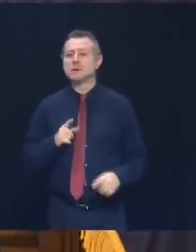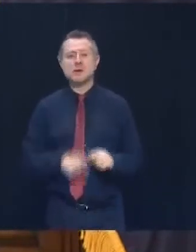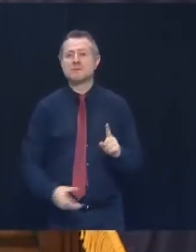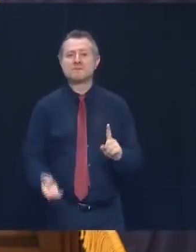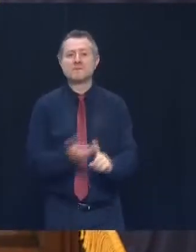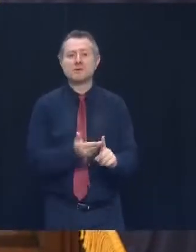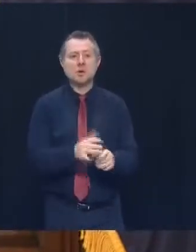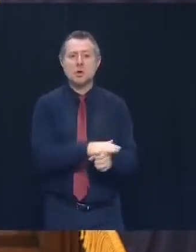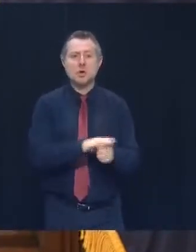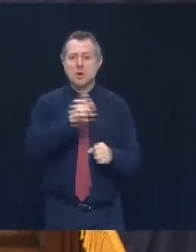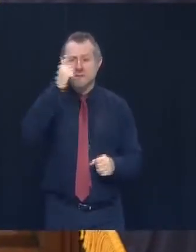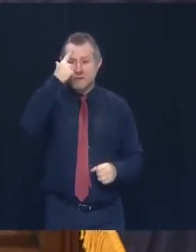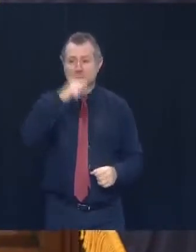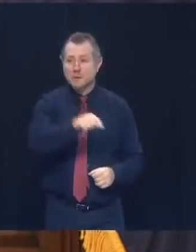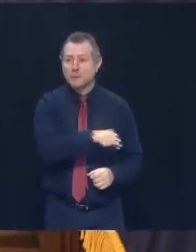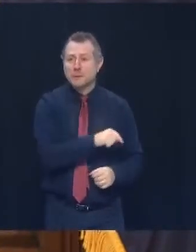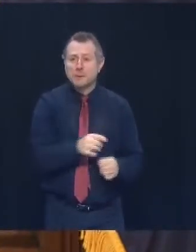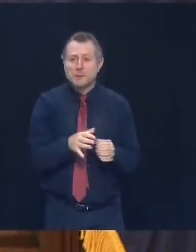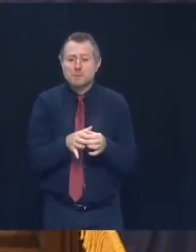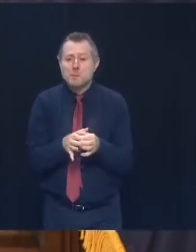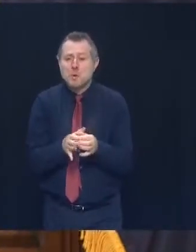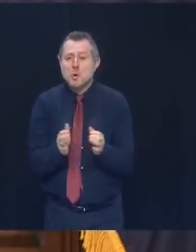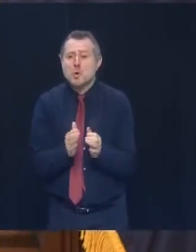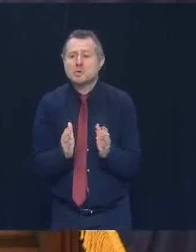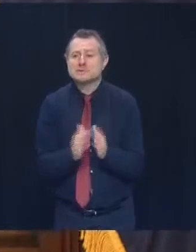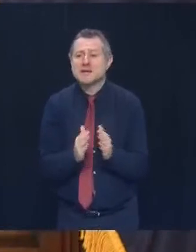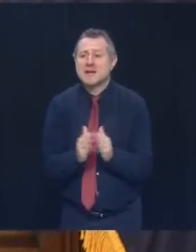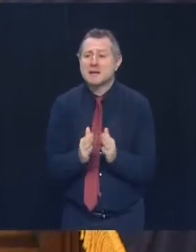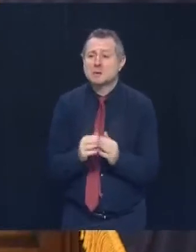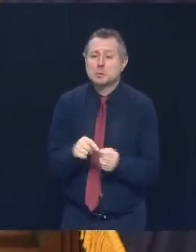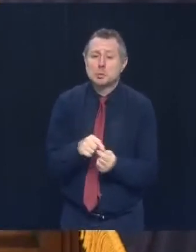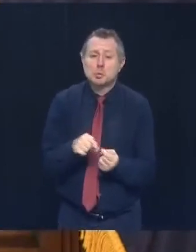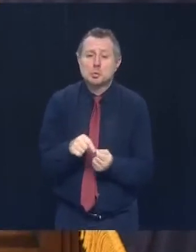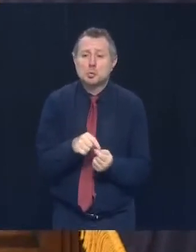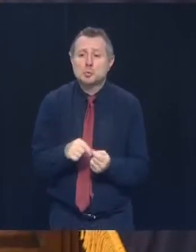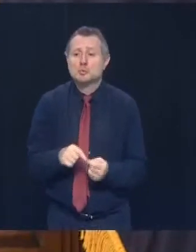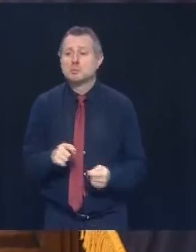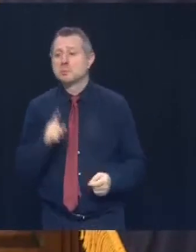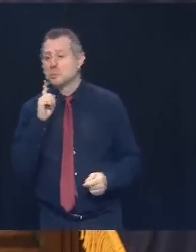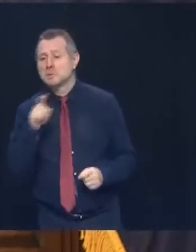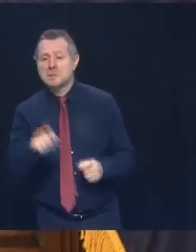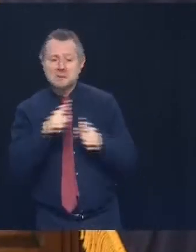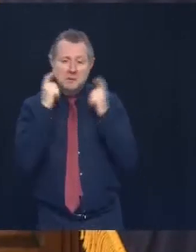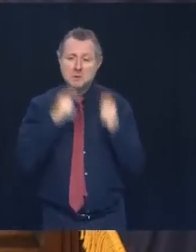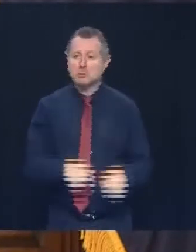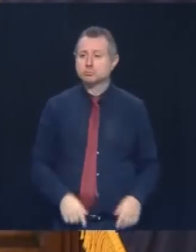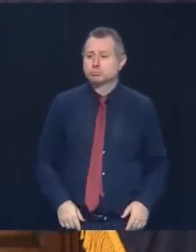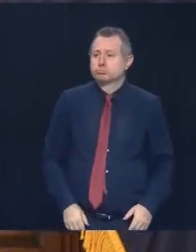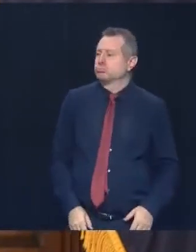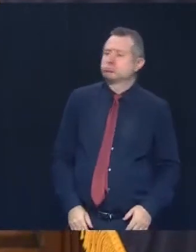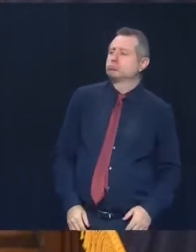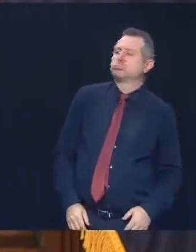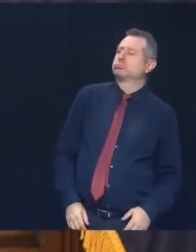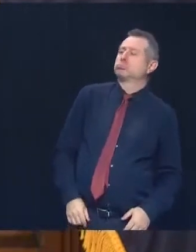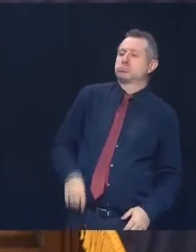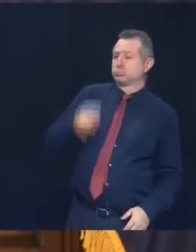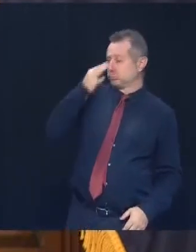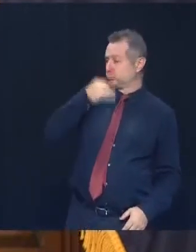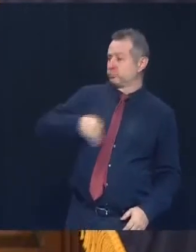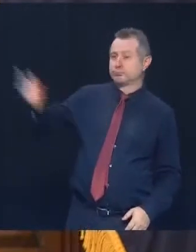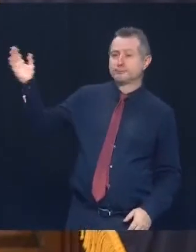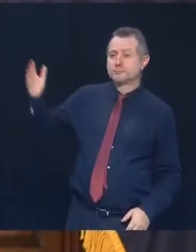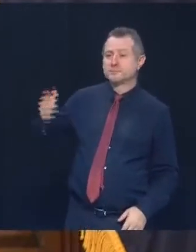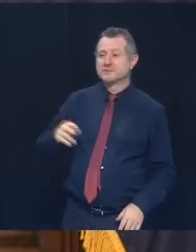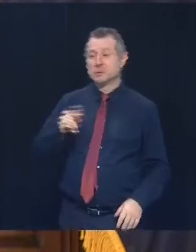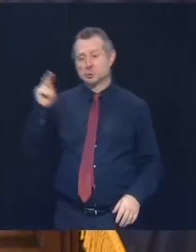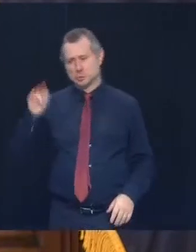to a small community and say, wear your mask. They won't do it. New York City, they won't